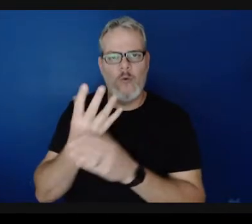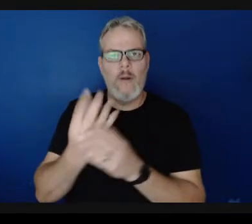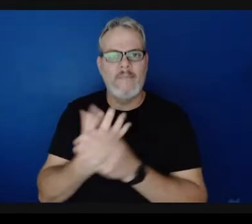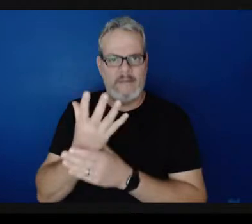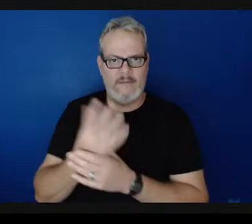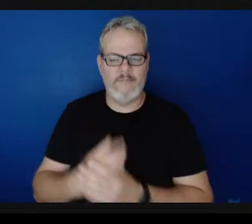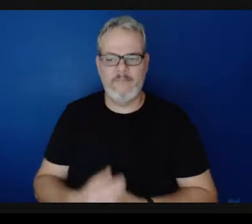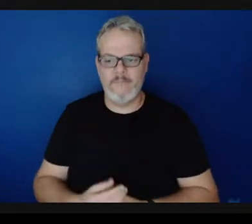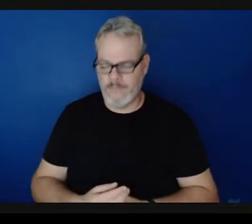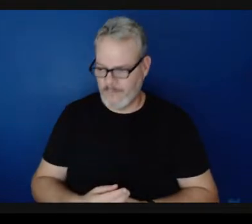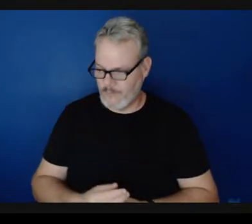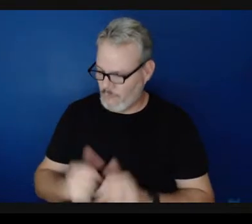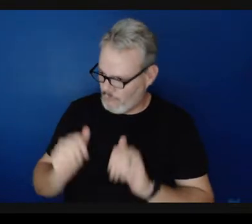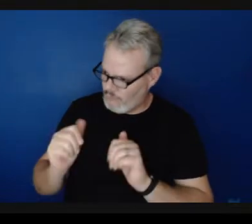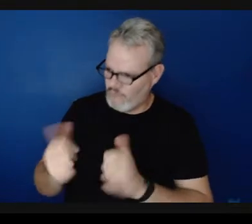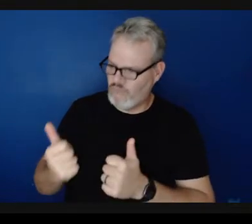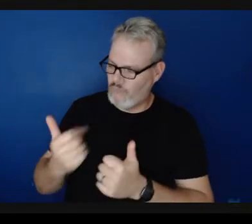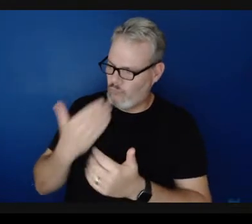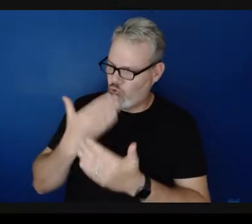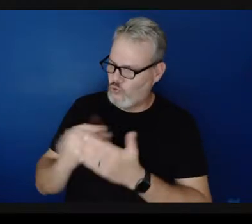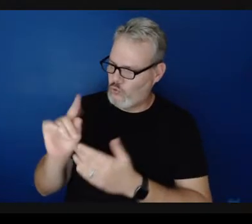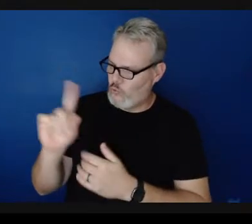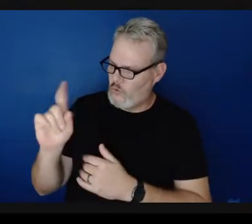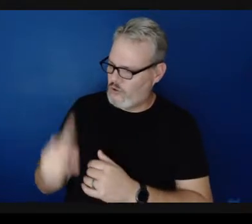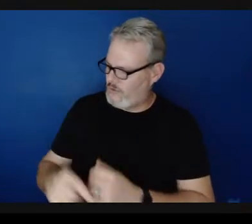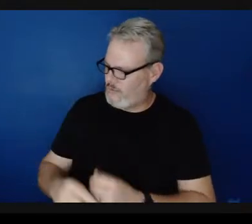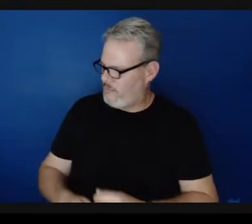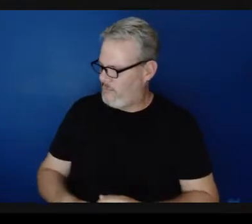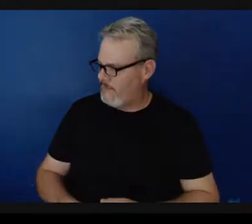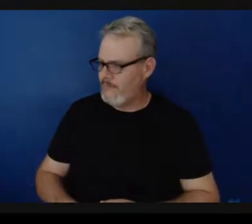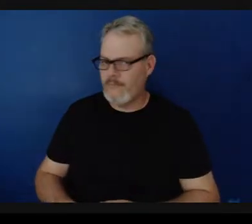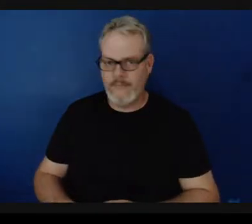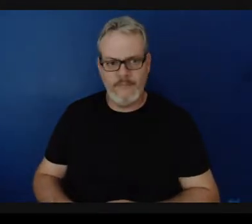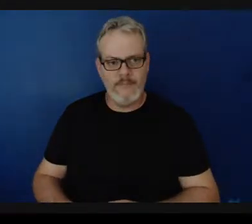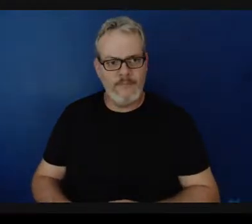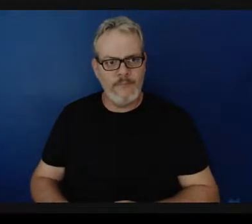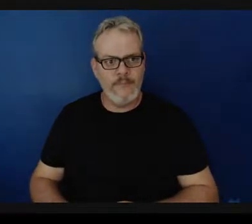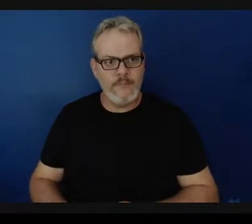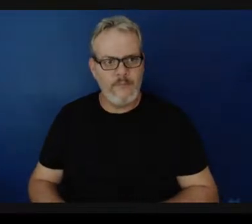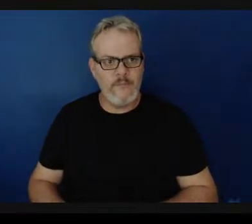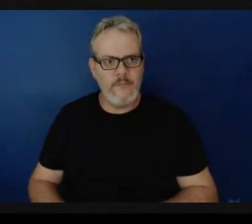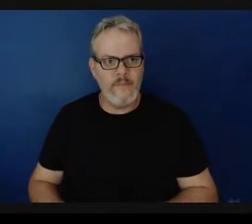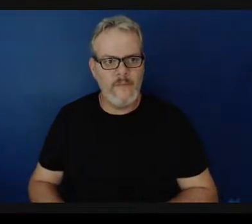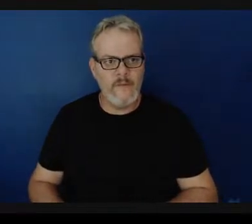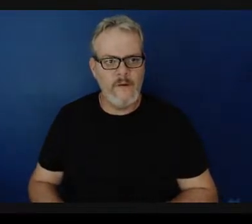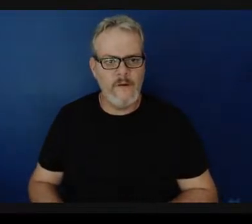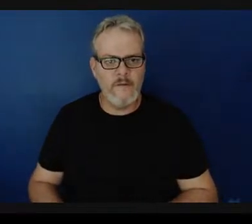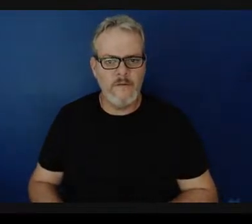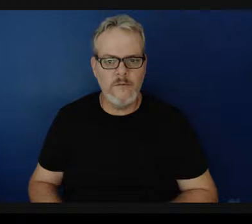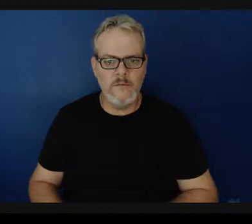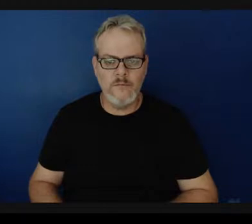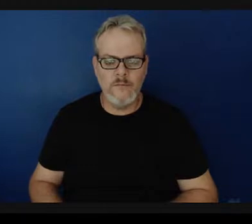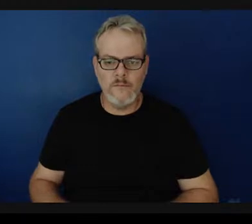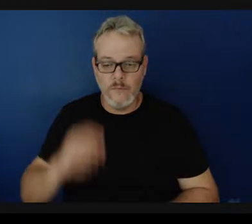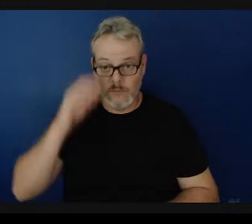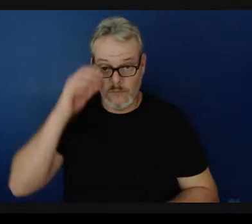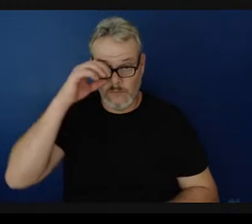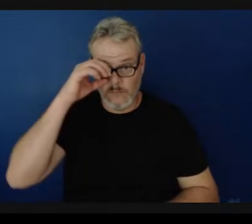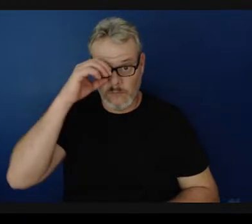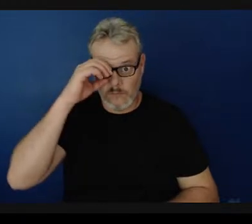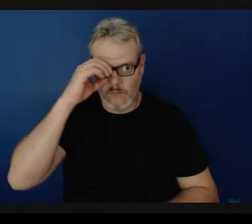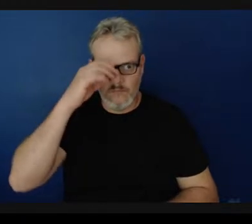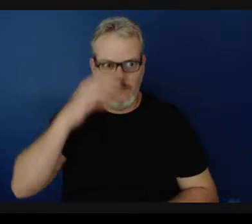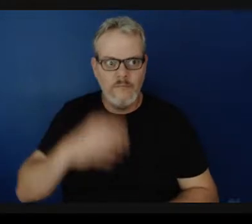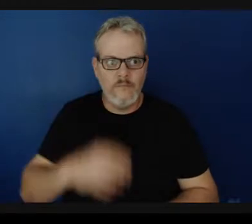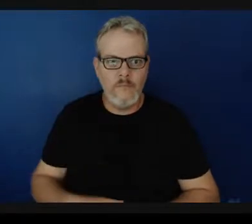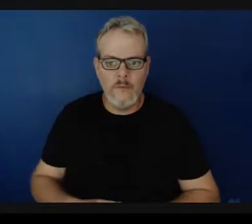All right, good question there. Yeah, I think that does get us through it there. All right, so let's step